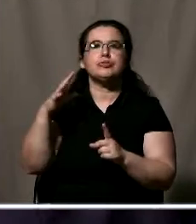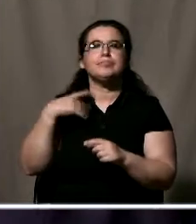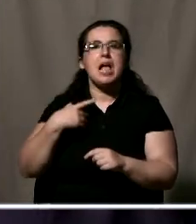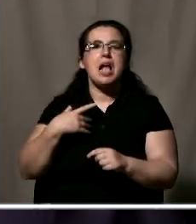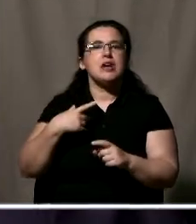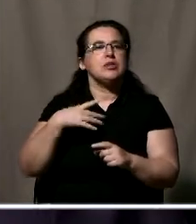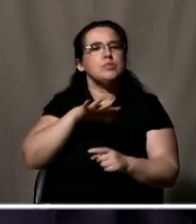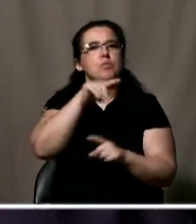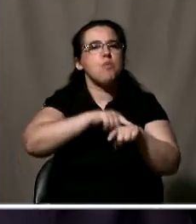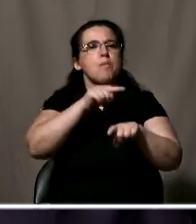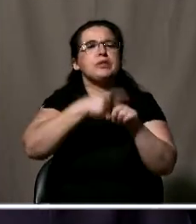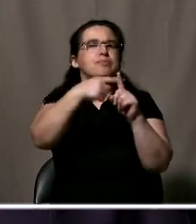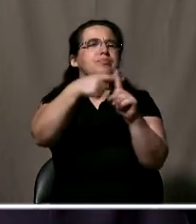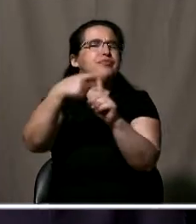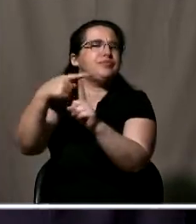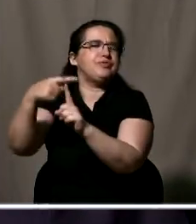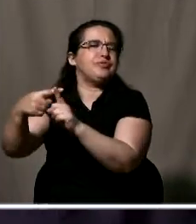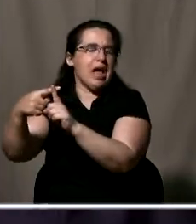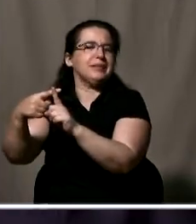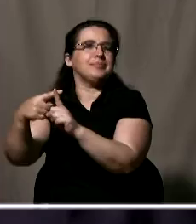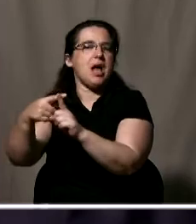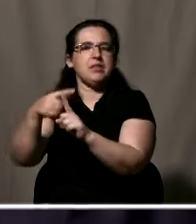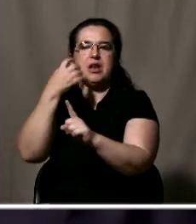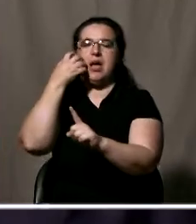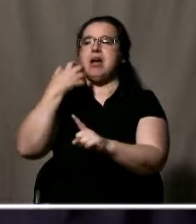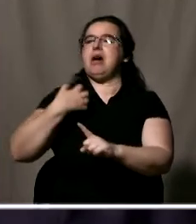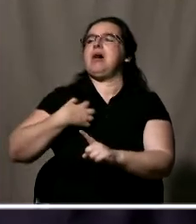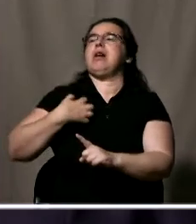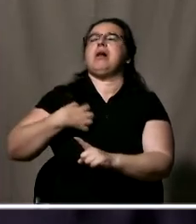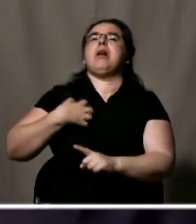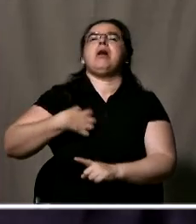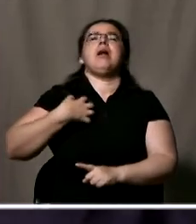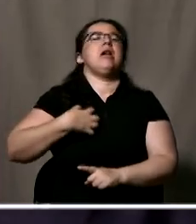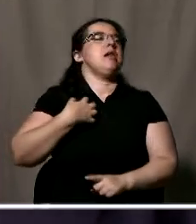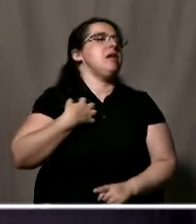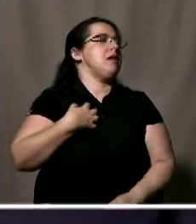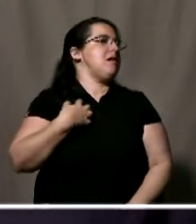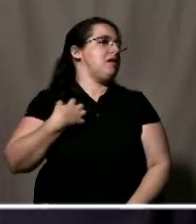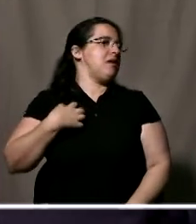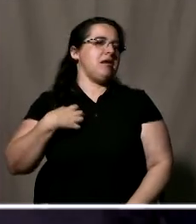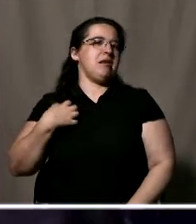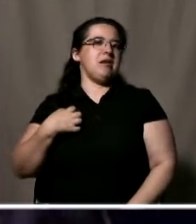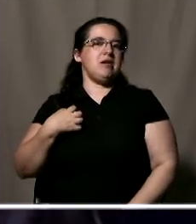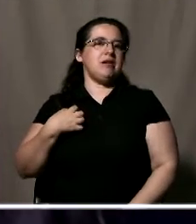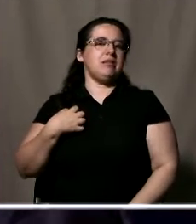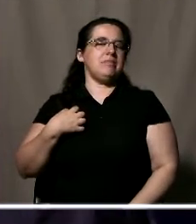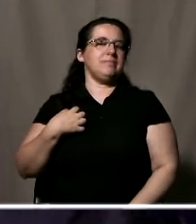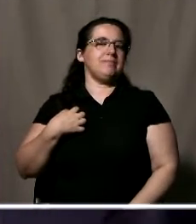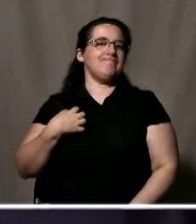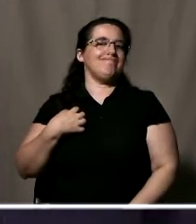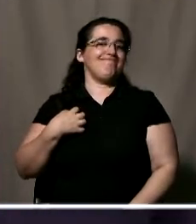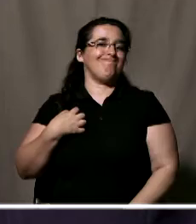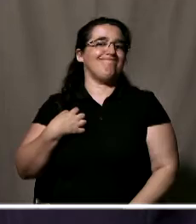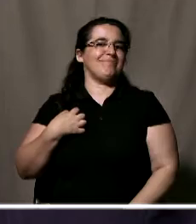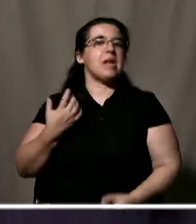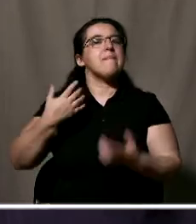trás vejamos pelo contrário os nossos sucessos e fiquemos tão arrogantes que ficamos cheios de orgulho. But usually the opposite is true. Mas na maior